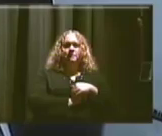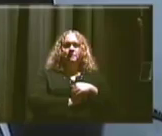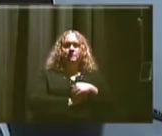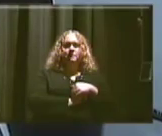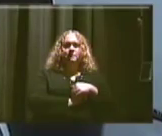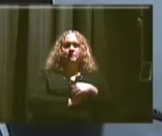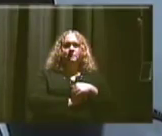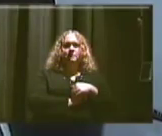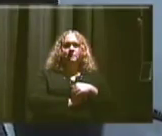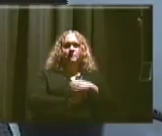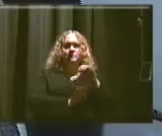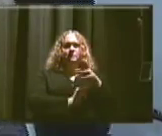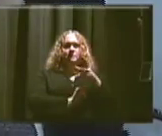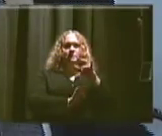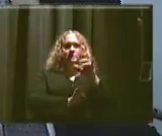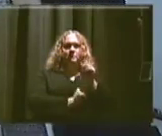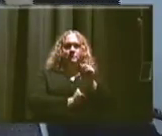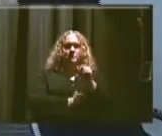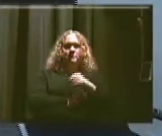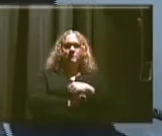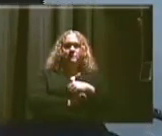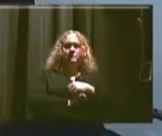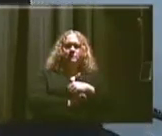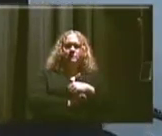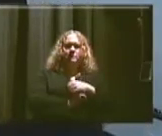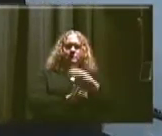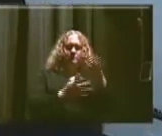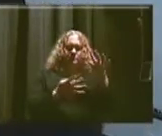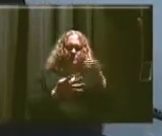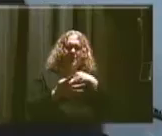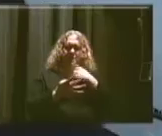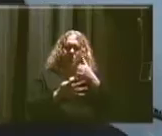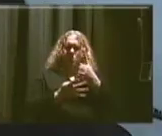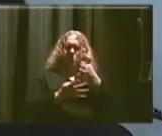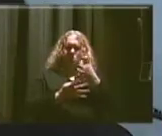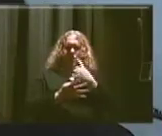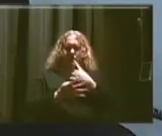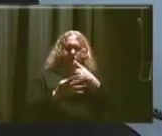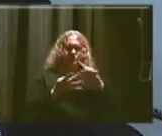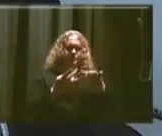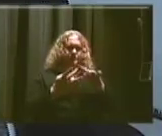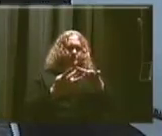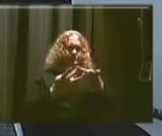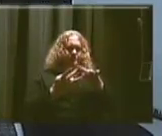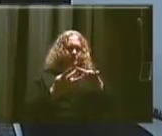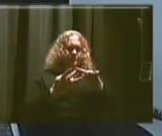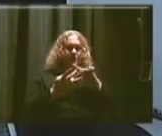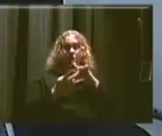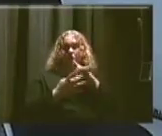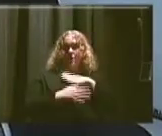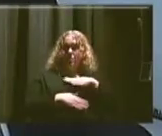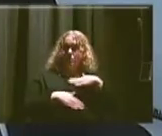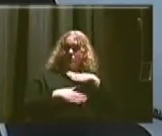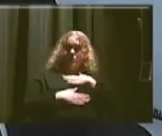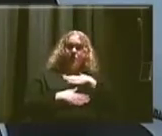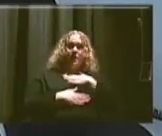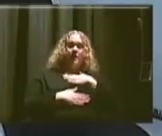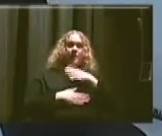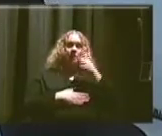Chris? My question regarding item number two. I appreciate the thinking of trying